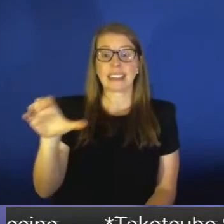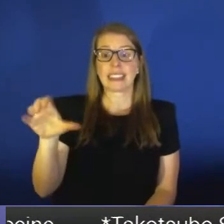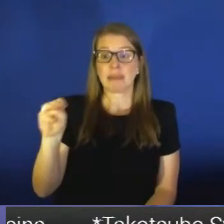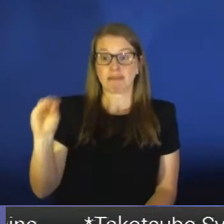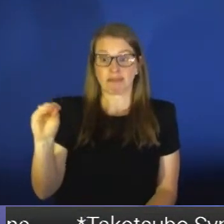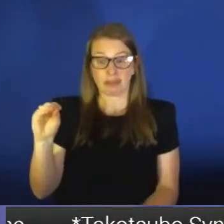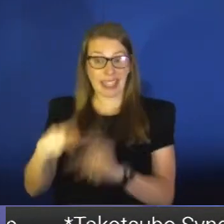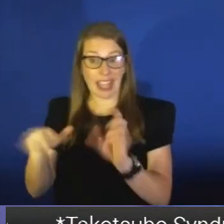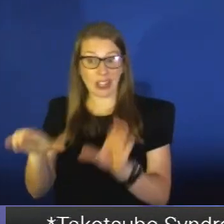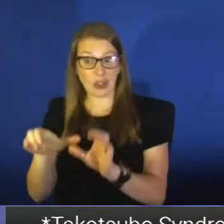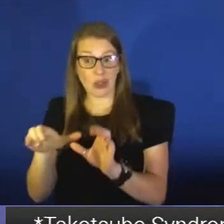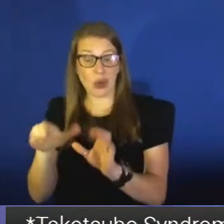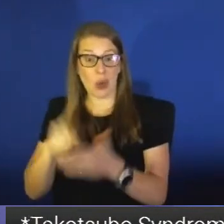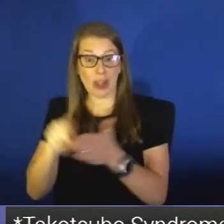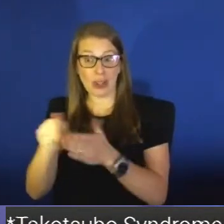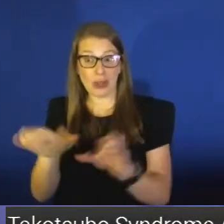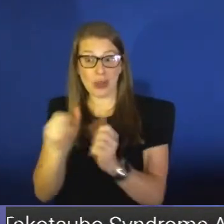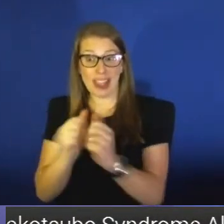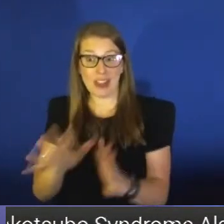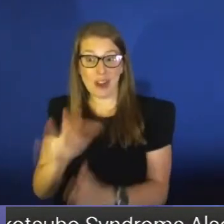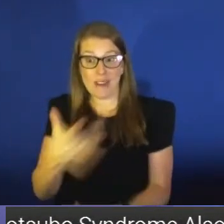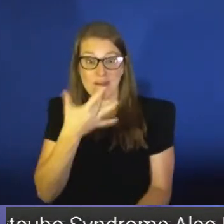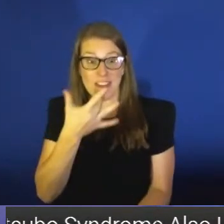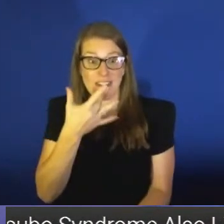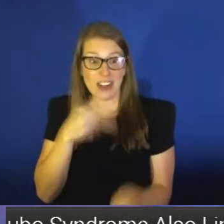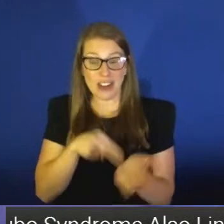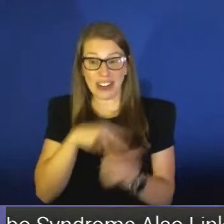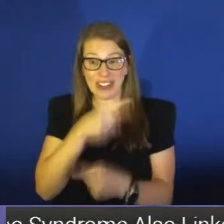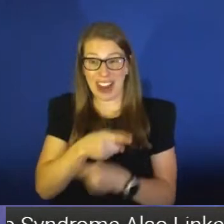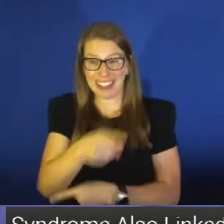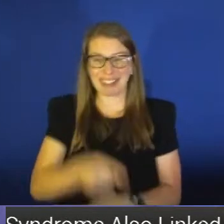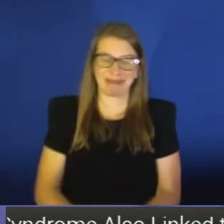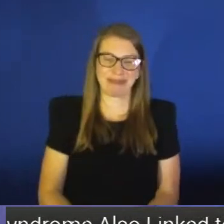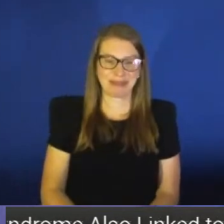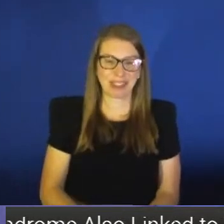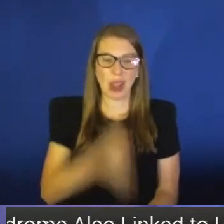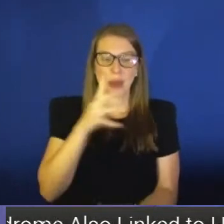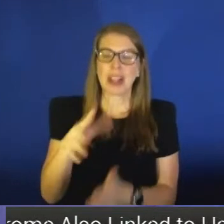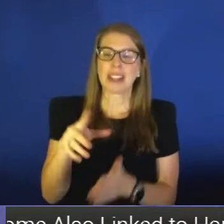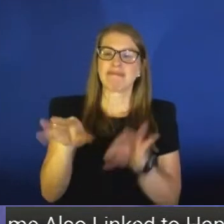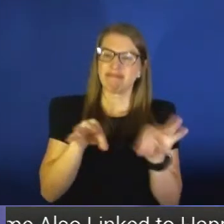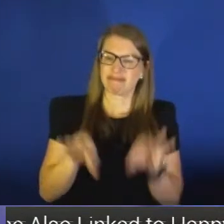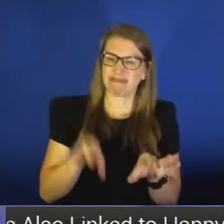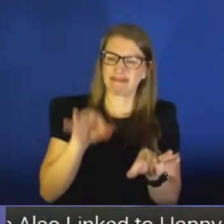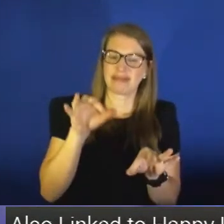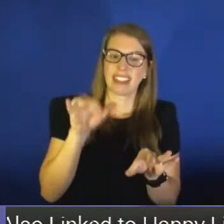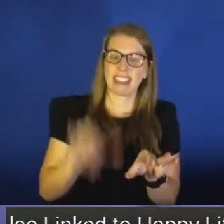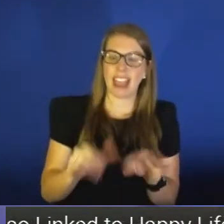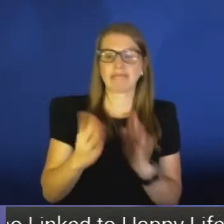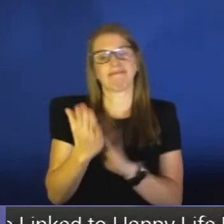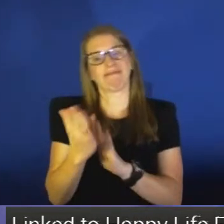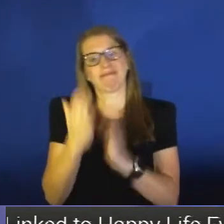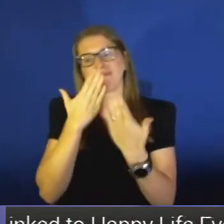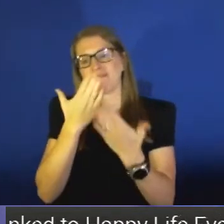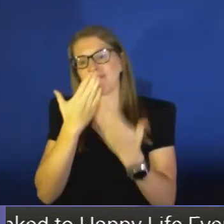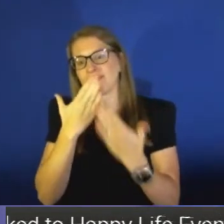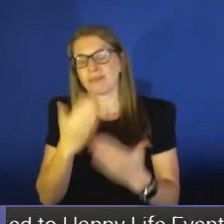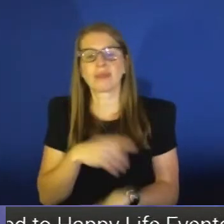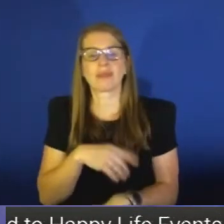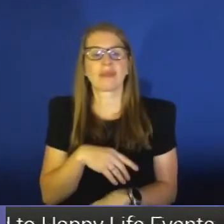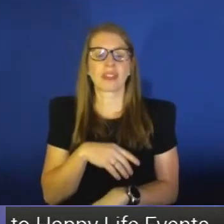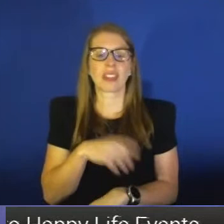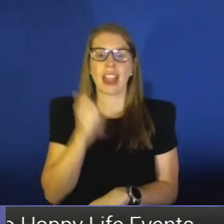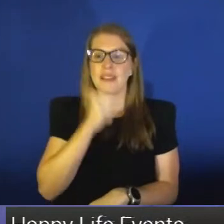favorite nurses, right? So we're going to talk a lot about that and sing their praises as we do every day. Tammy and